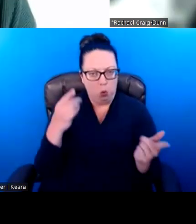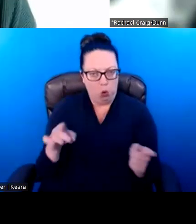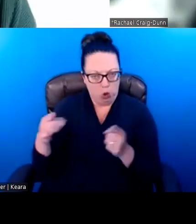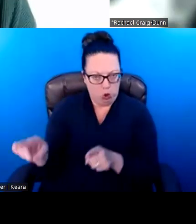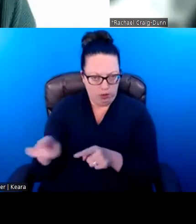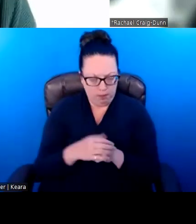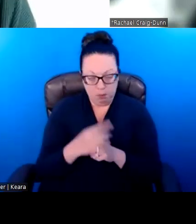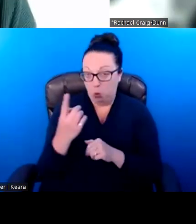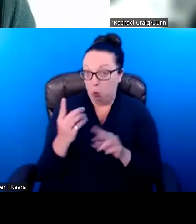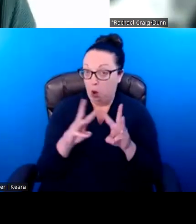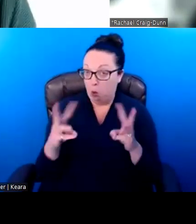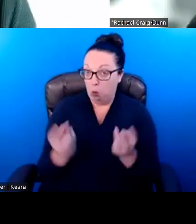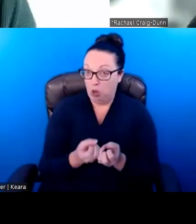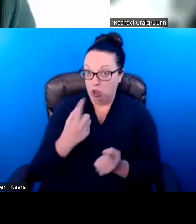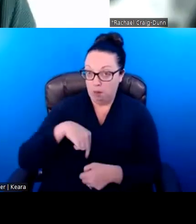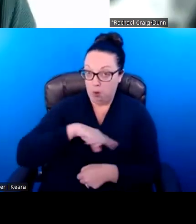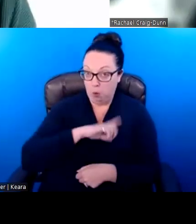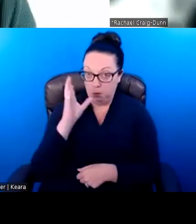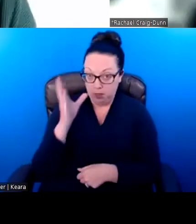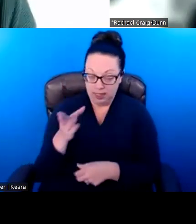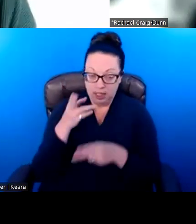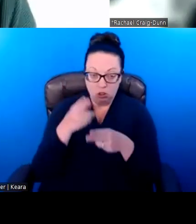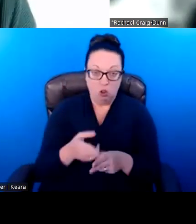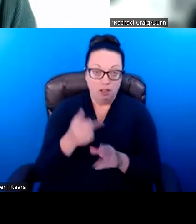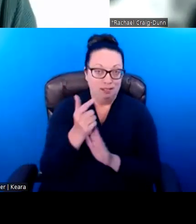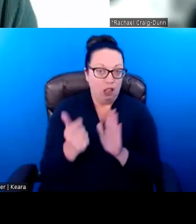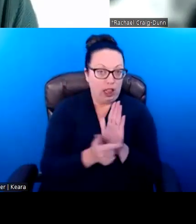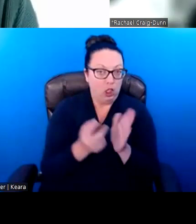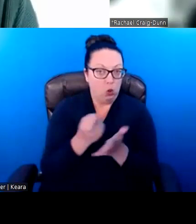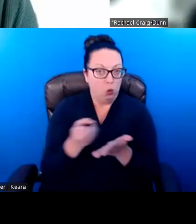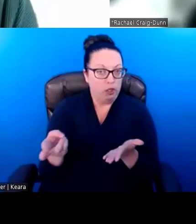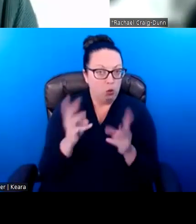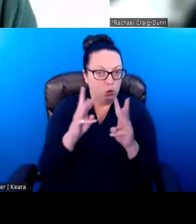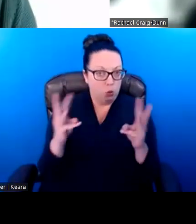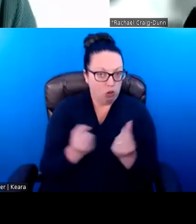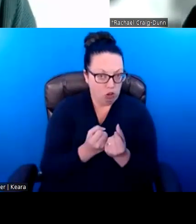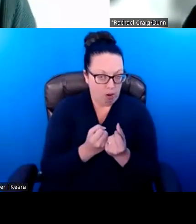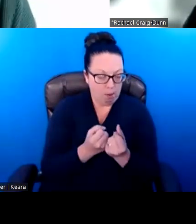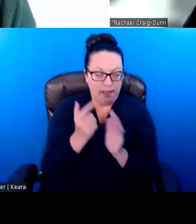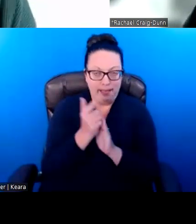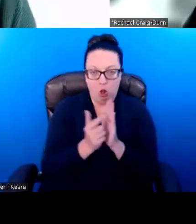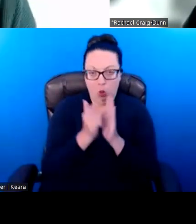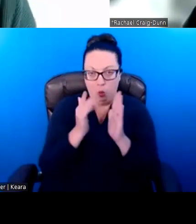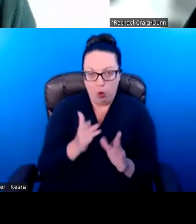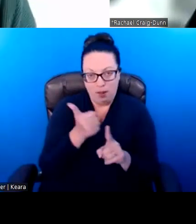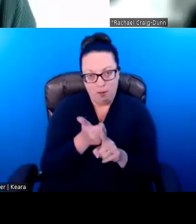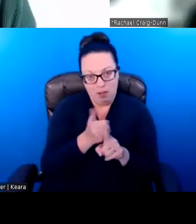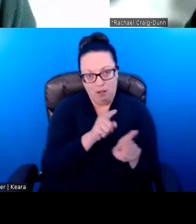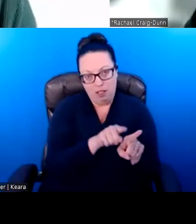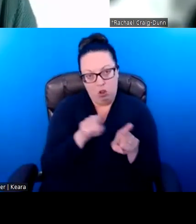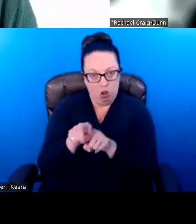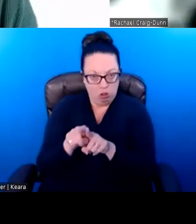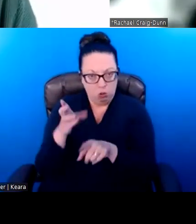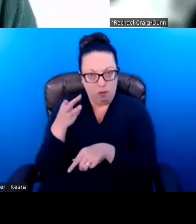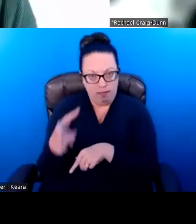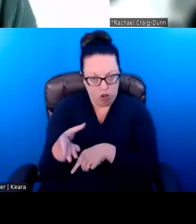the workshops we do is one called It's a Legal Resource Workshop, and the attorney is actually also a peer in